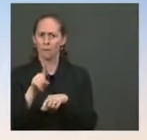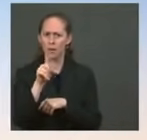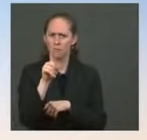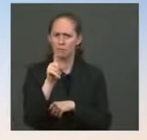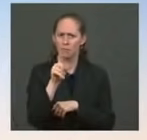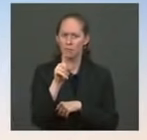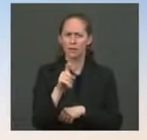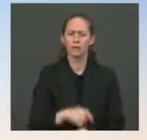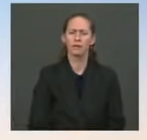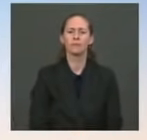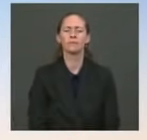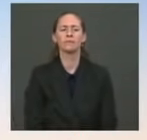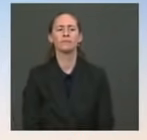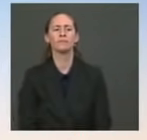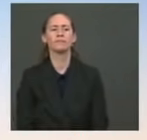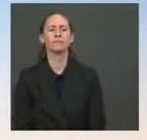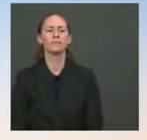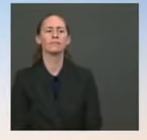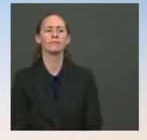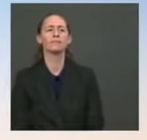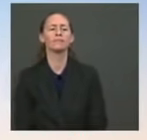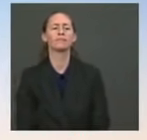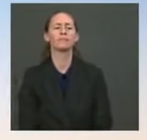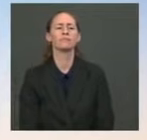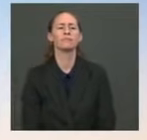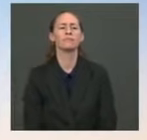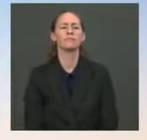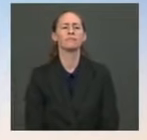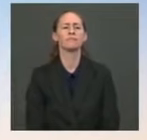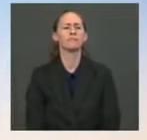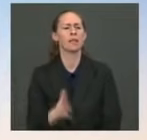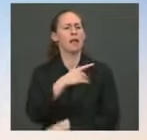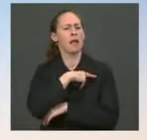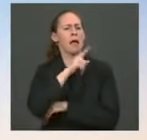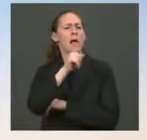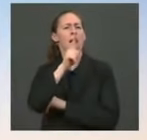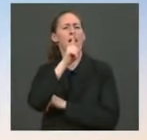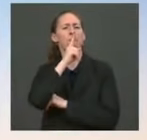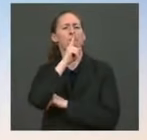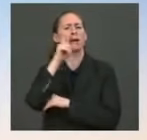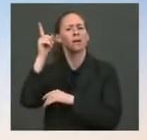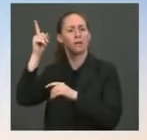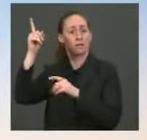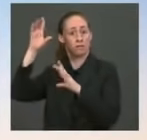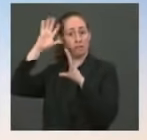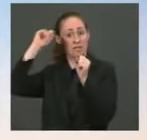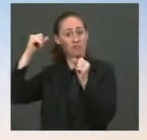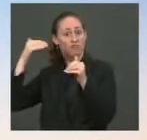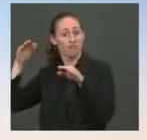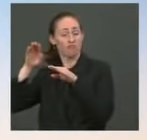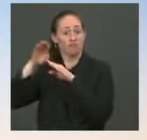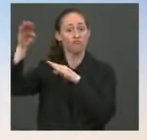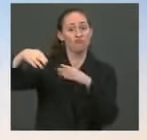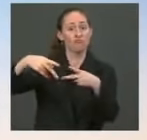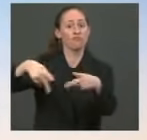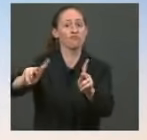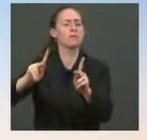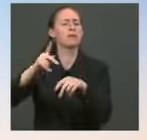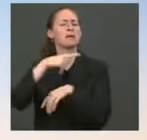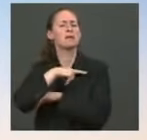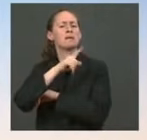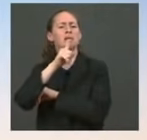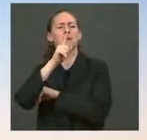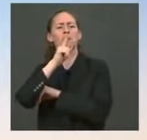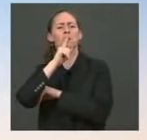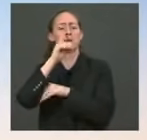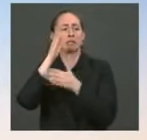privilege? And it's an eye to not asserting executive privilege, Anne. And obviously, some of this is predicting what we don't know yet, but that is